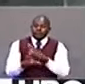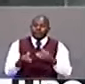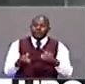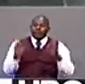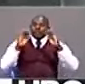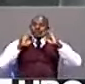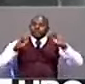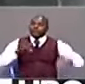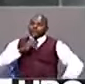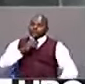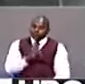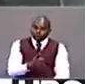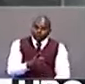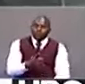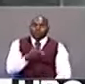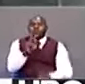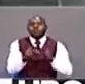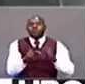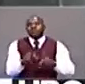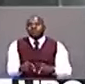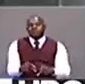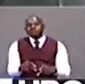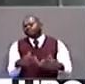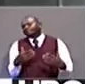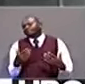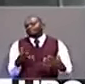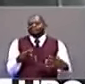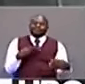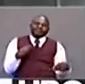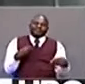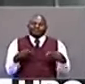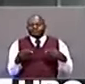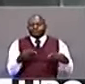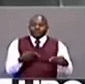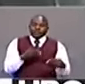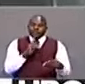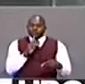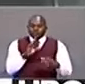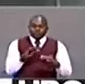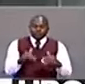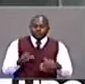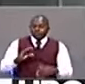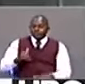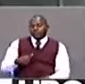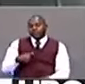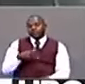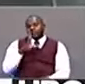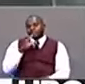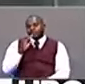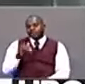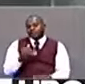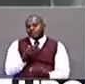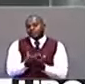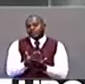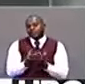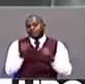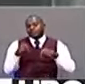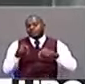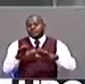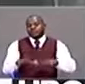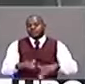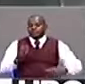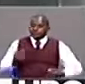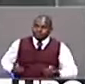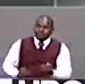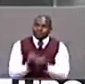president can give a directive, and people dilly-dally around the directive. So, Madam Speaker, I want to request that this parliament